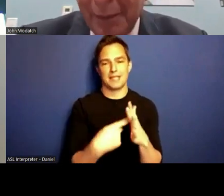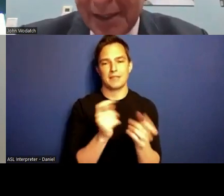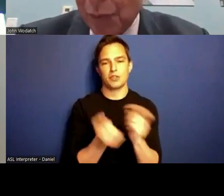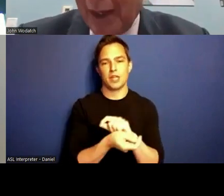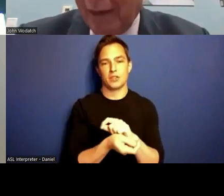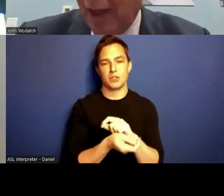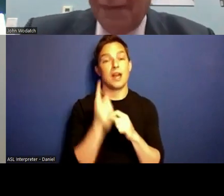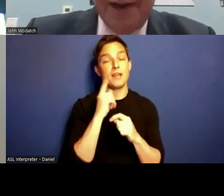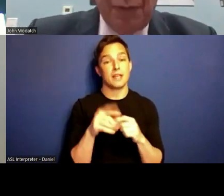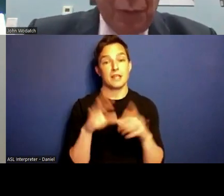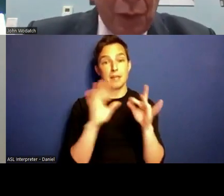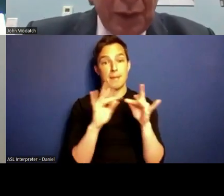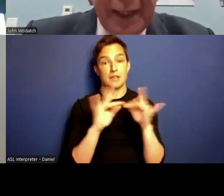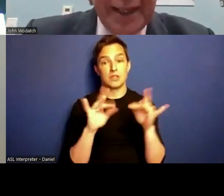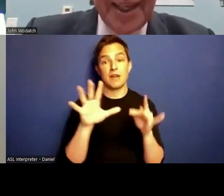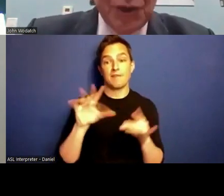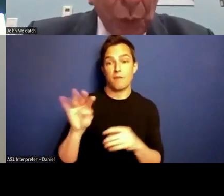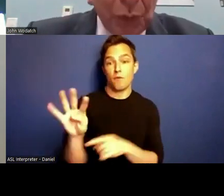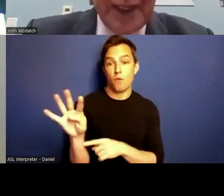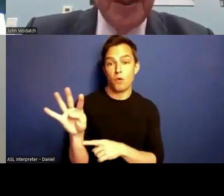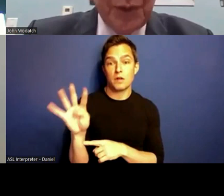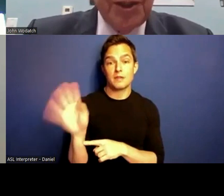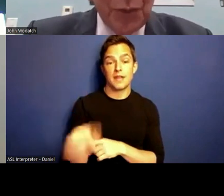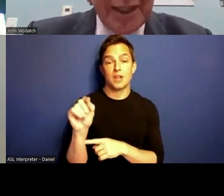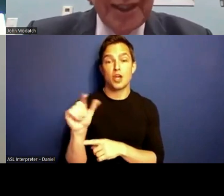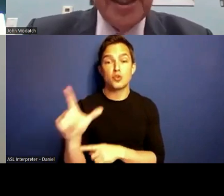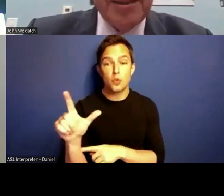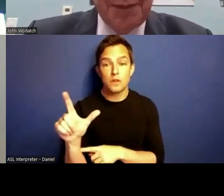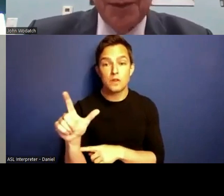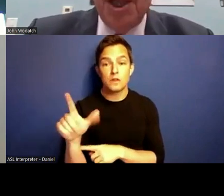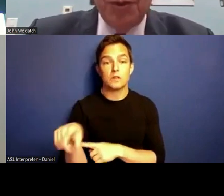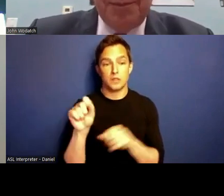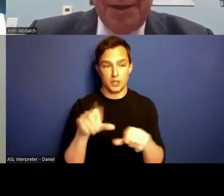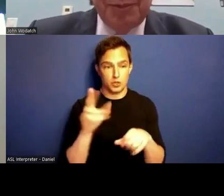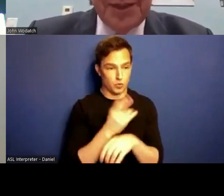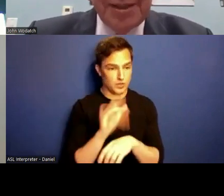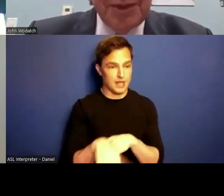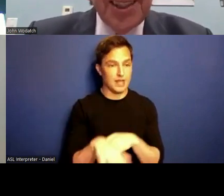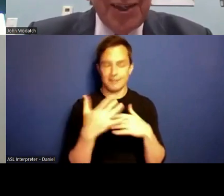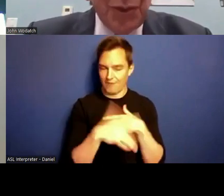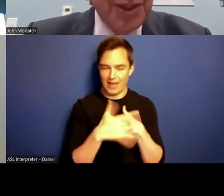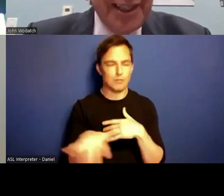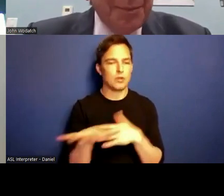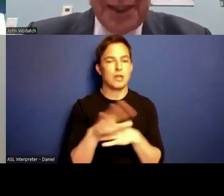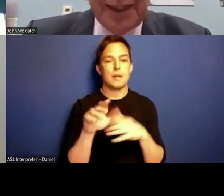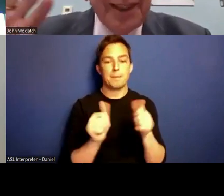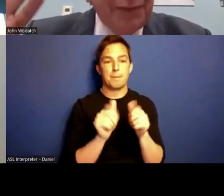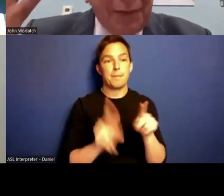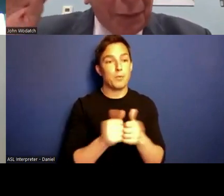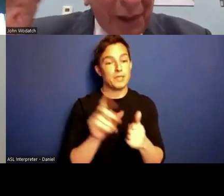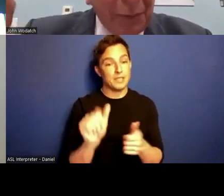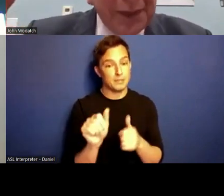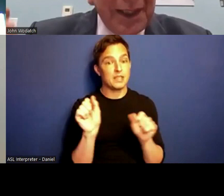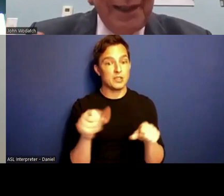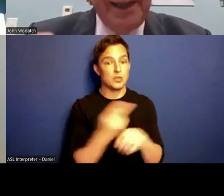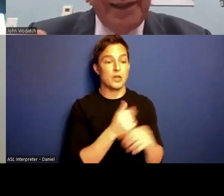think the message we have, 504 is a tool and you can use it. It is available. People with disabilities can use it independently of the